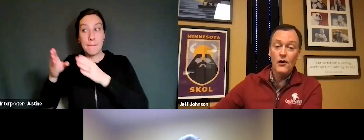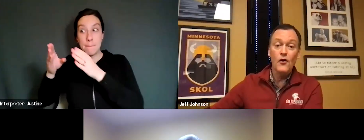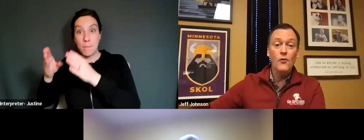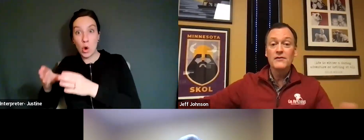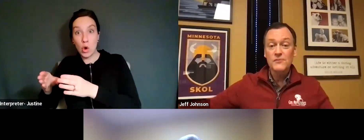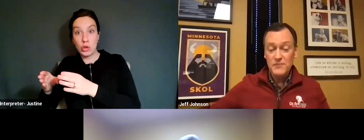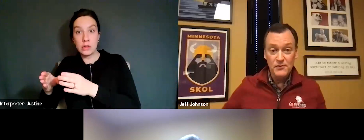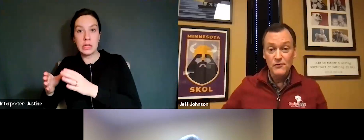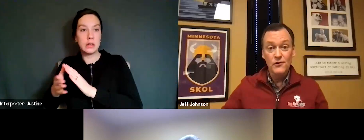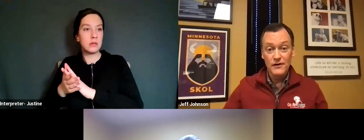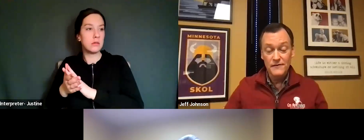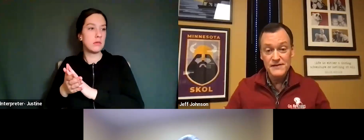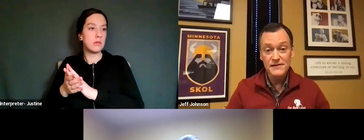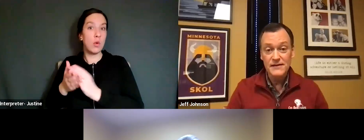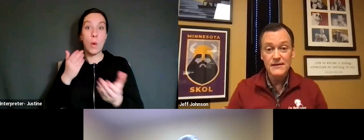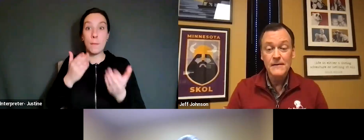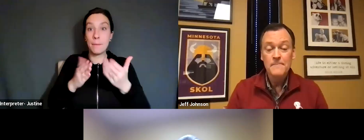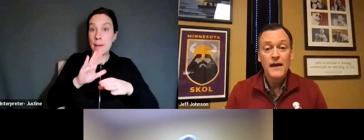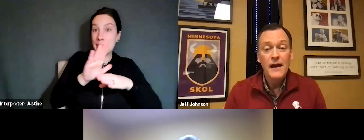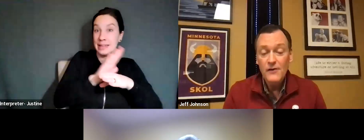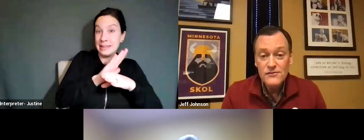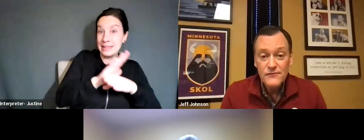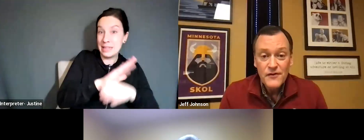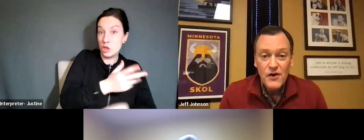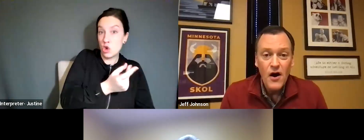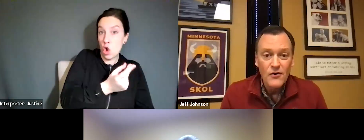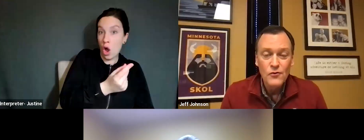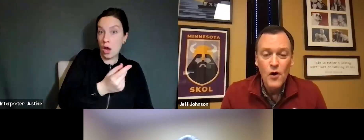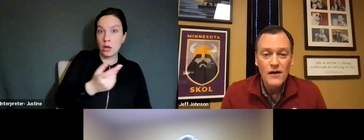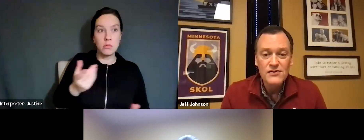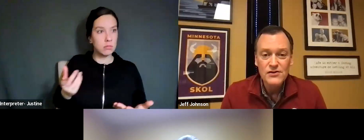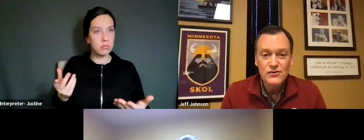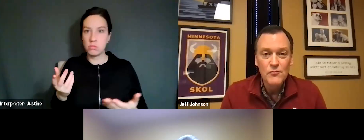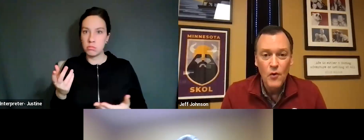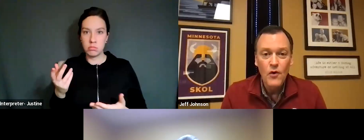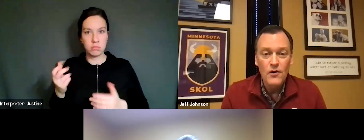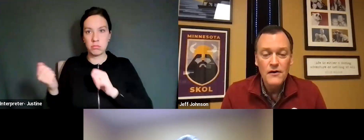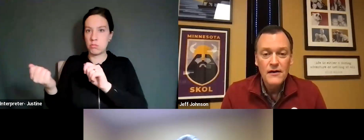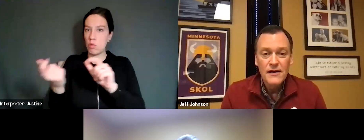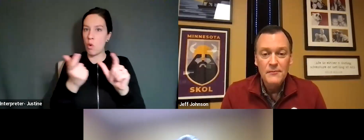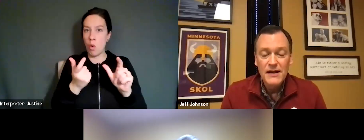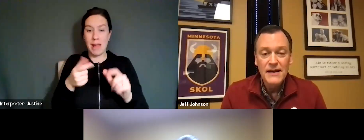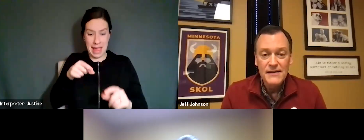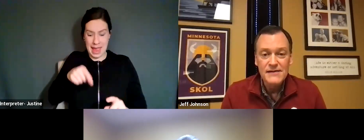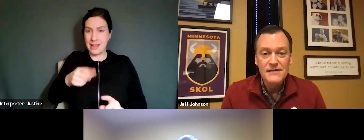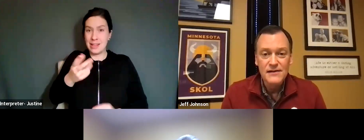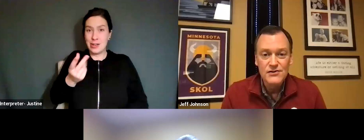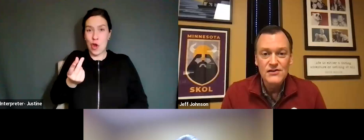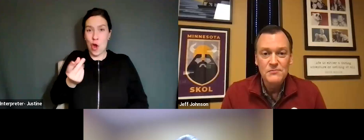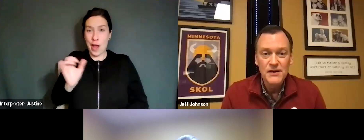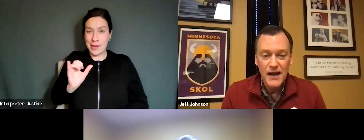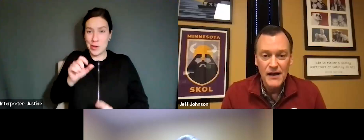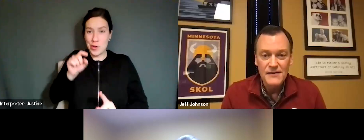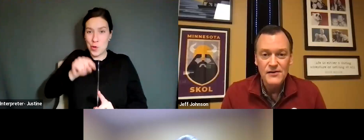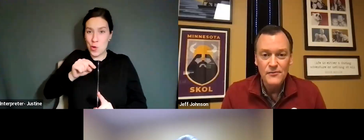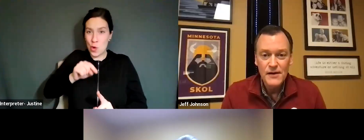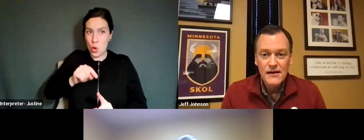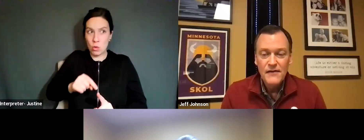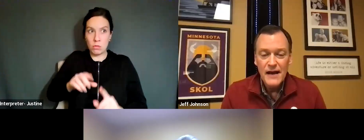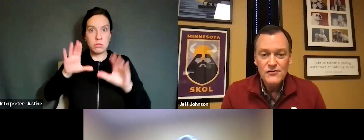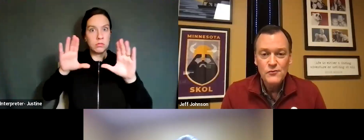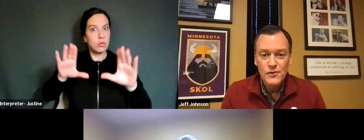companion or a whole bunch of people who are at a facility, and also for the dog who wants to do more in many cases than just be a pet.